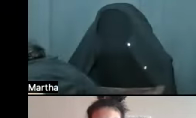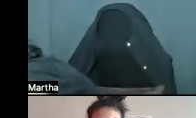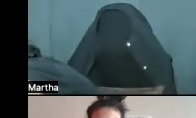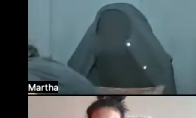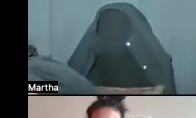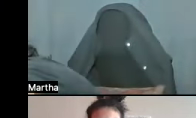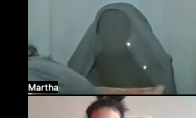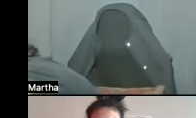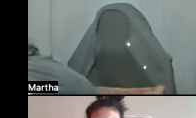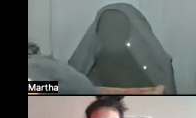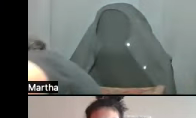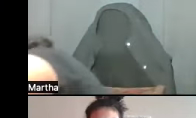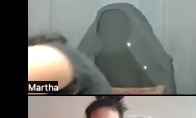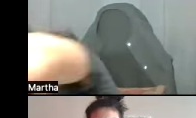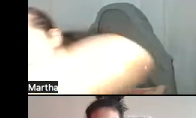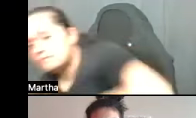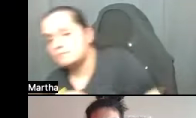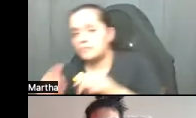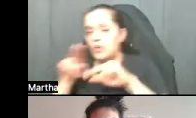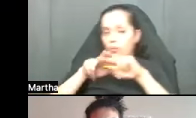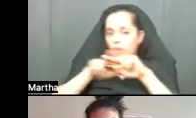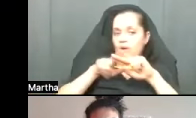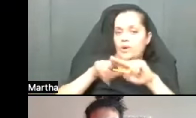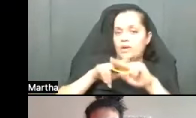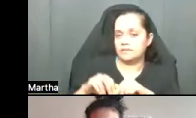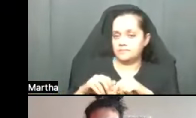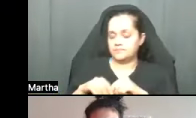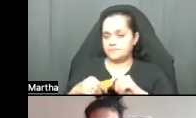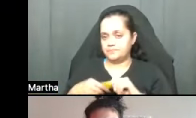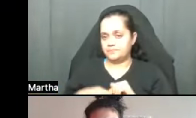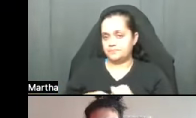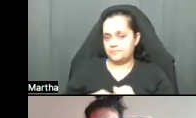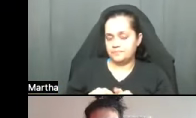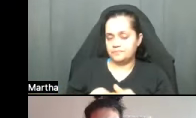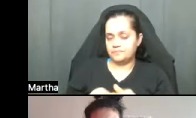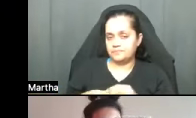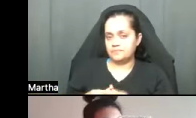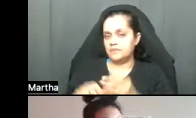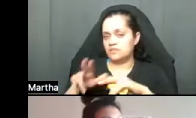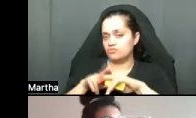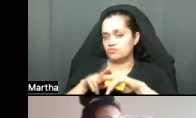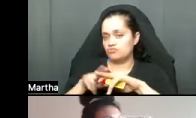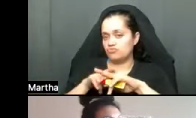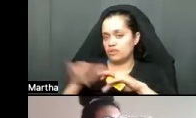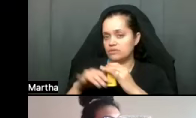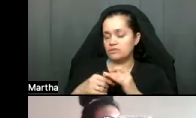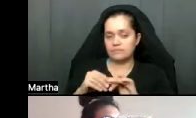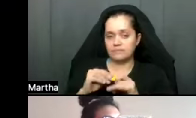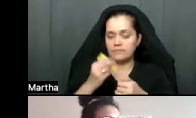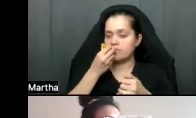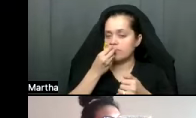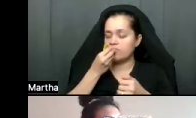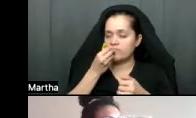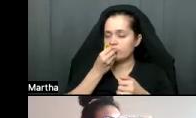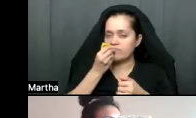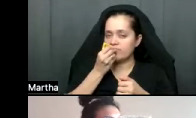Or what about railroads? What about railroads? Is every